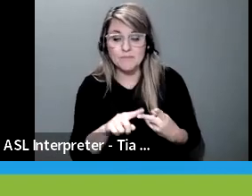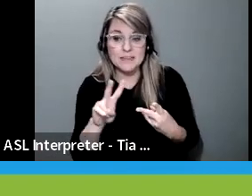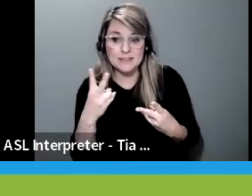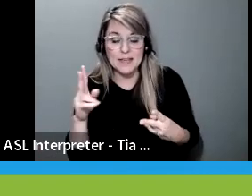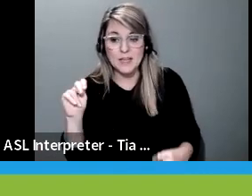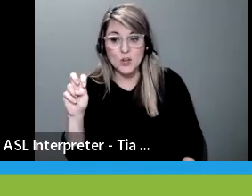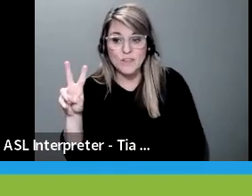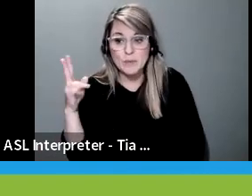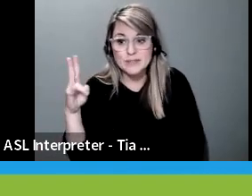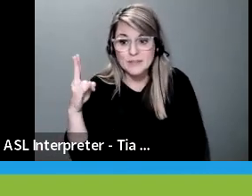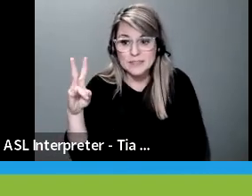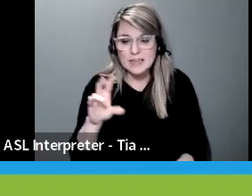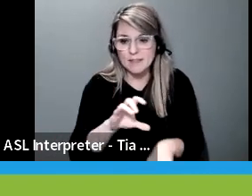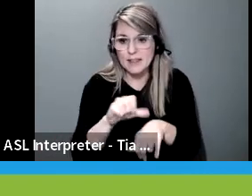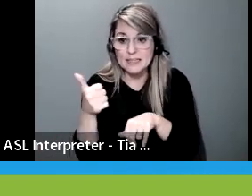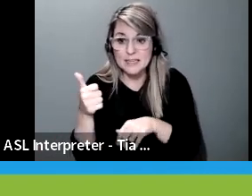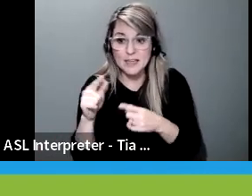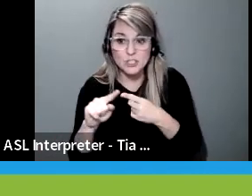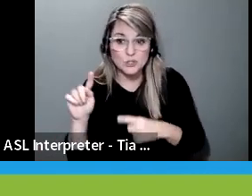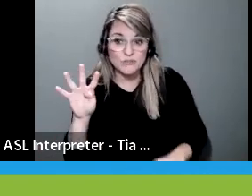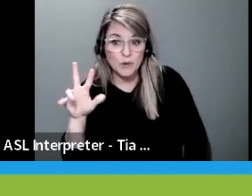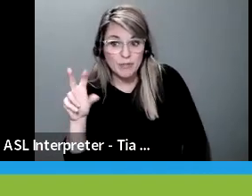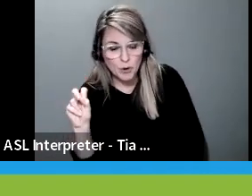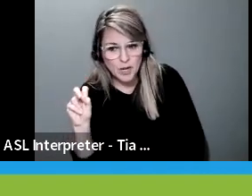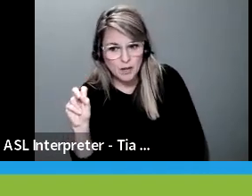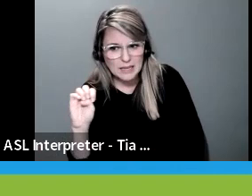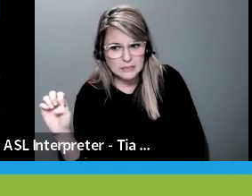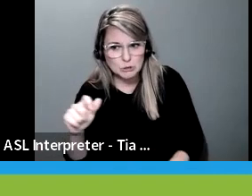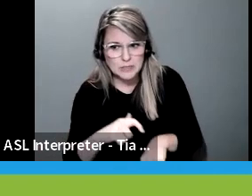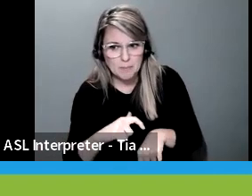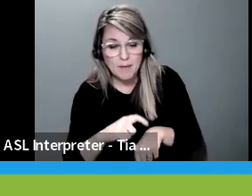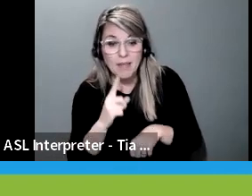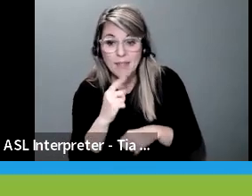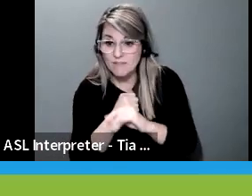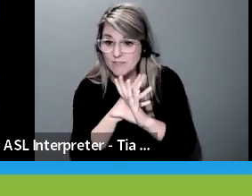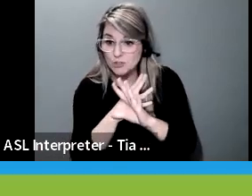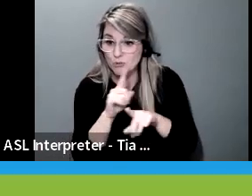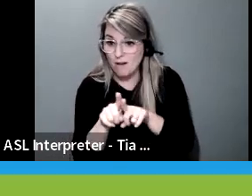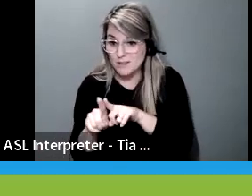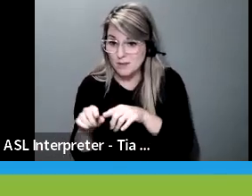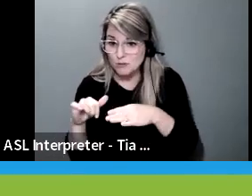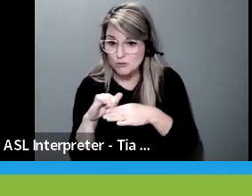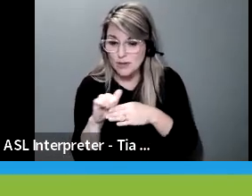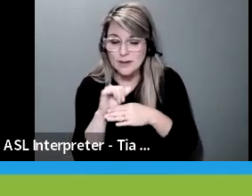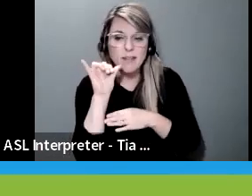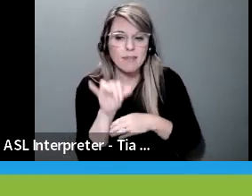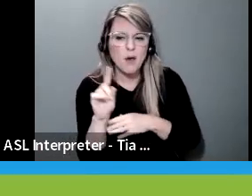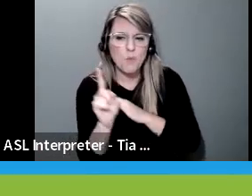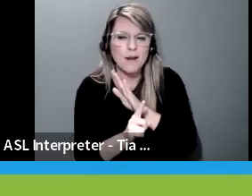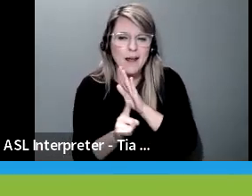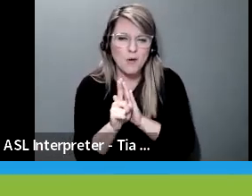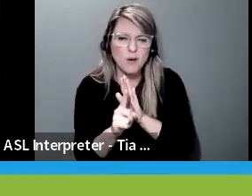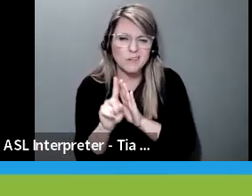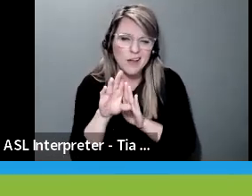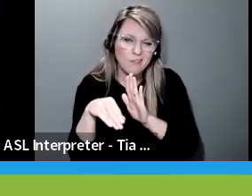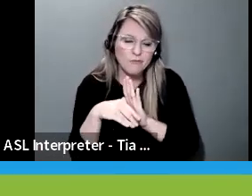17th from 10 to 4:30 p.m. Eastern Standard Time, and that's virtual as well. That one will have an 1.5-hour lunch